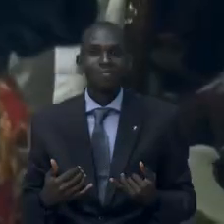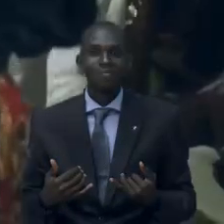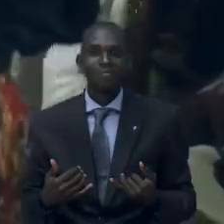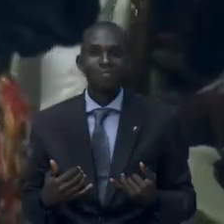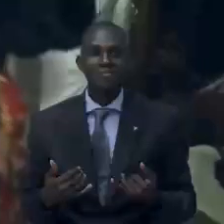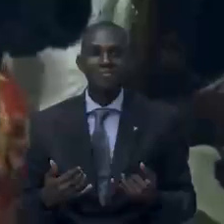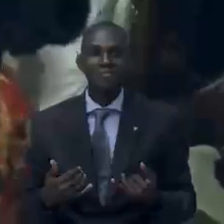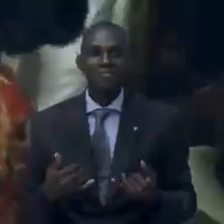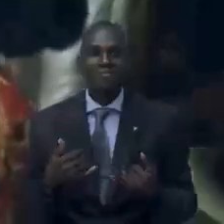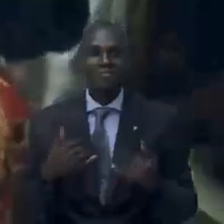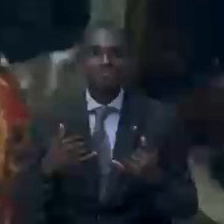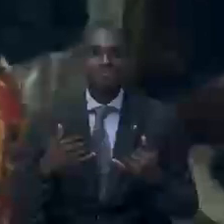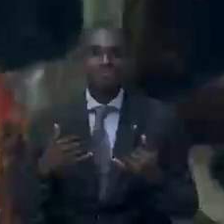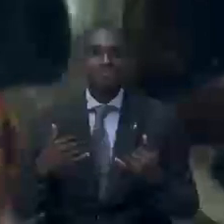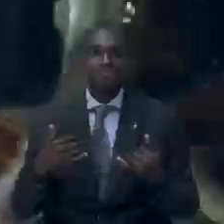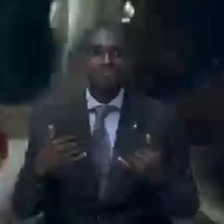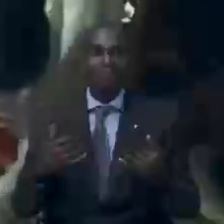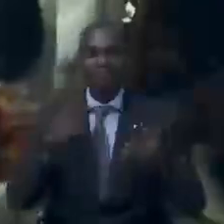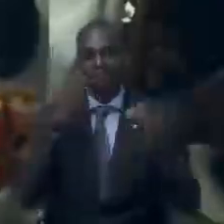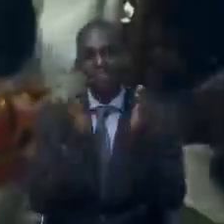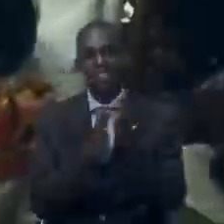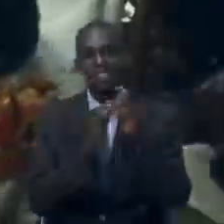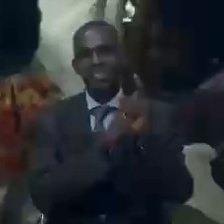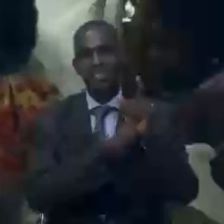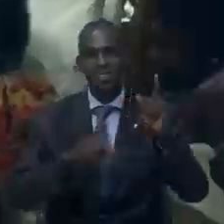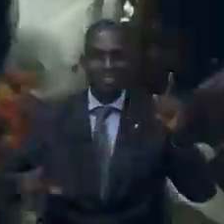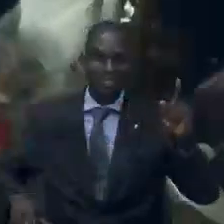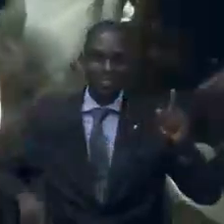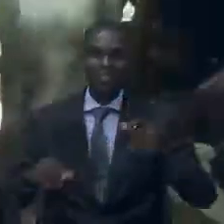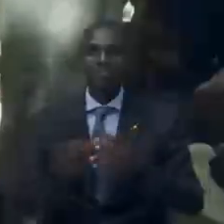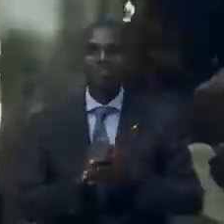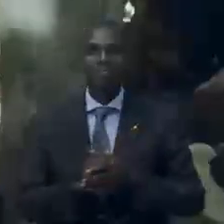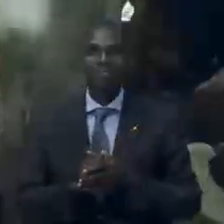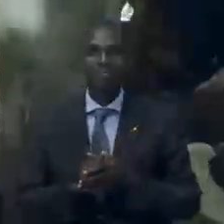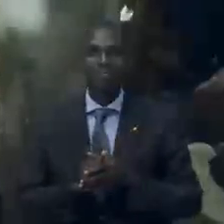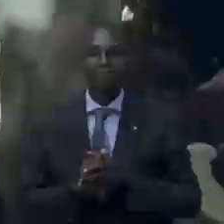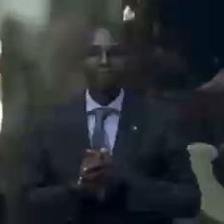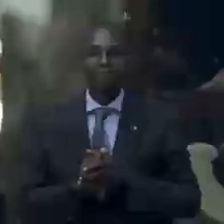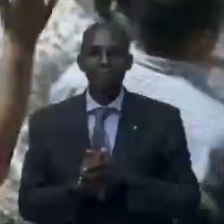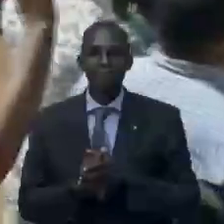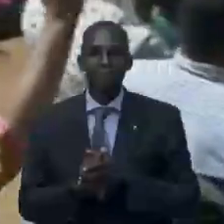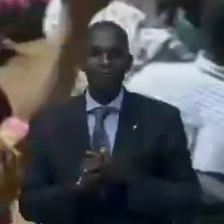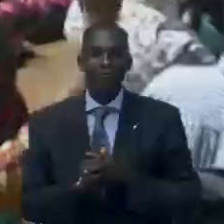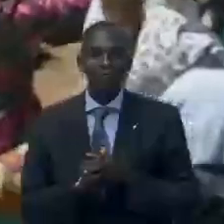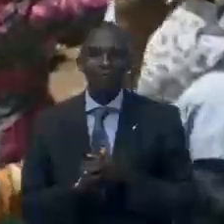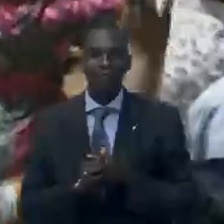if you believe that your solution is here tonight i said praise the lord